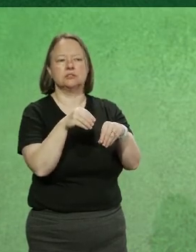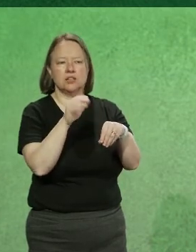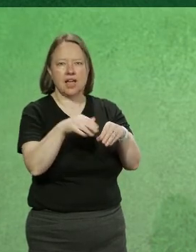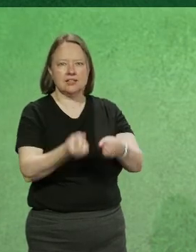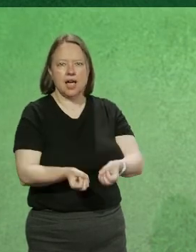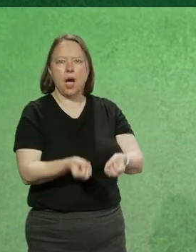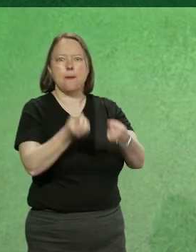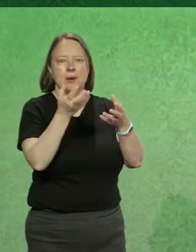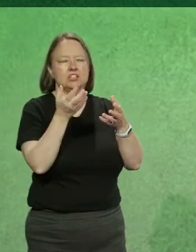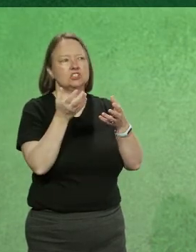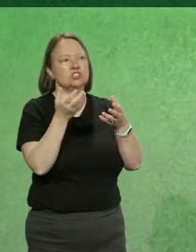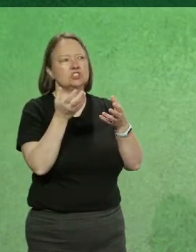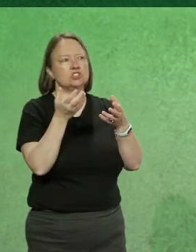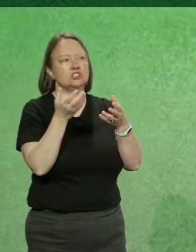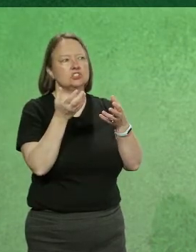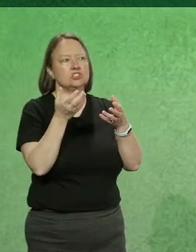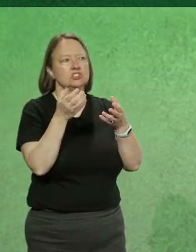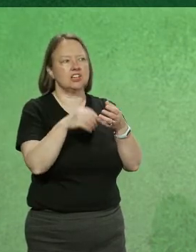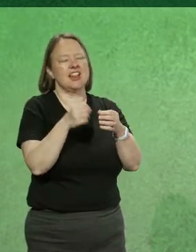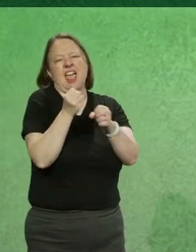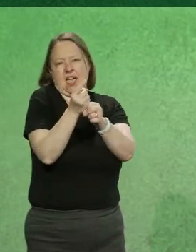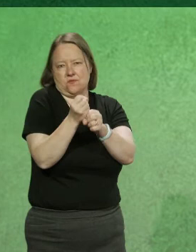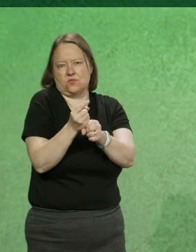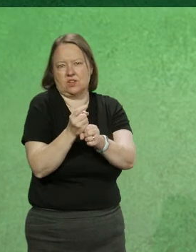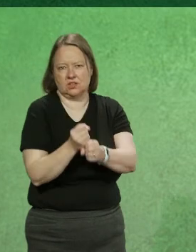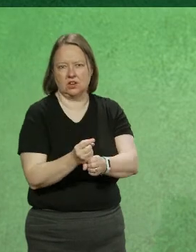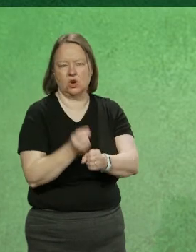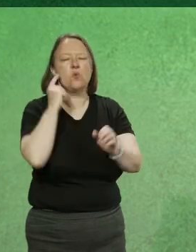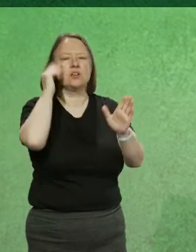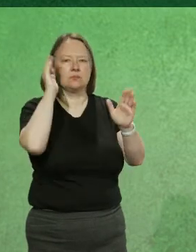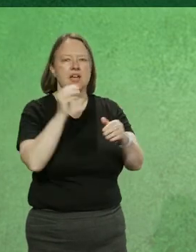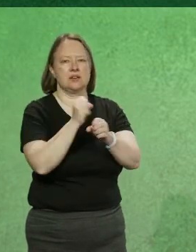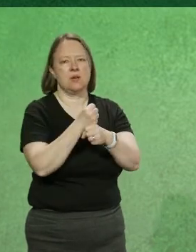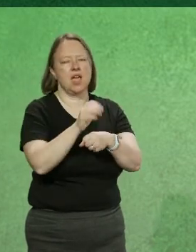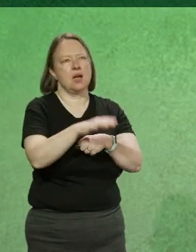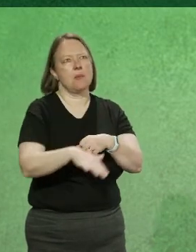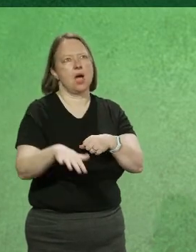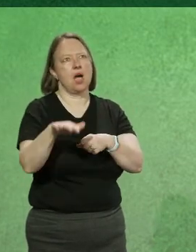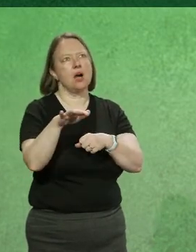of, in every year, we are expecting to produce about